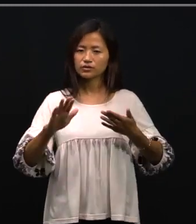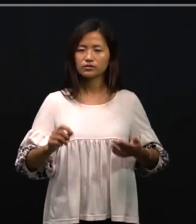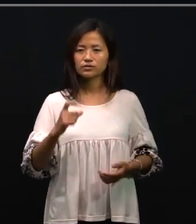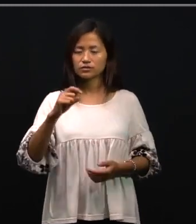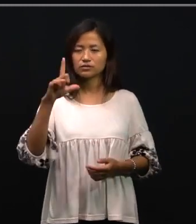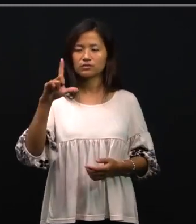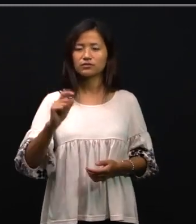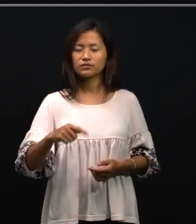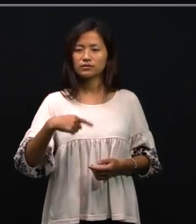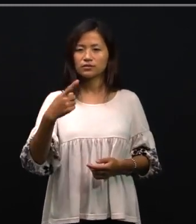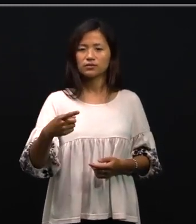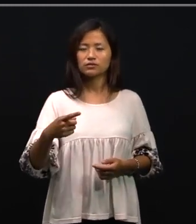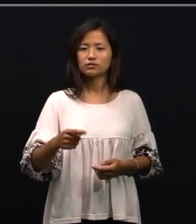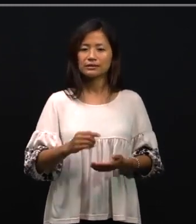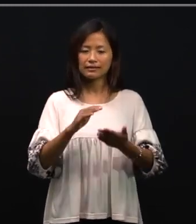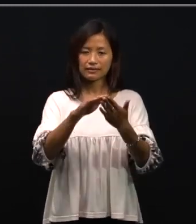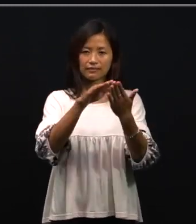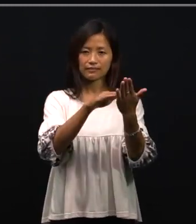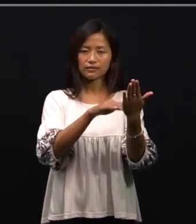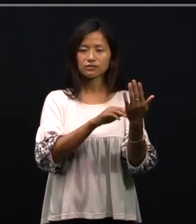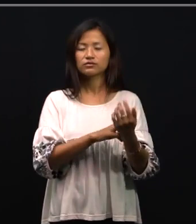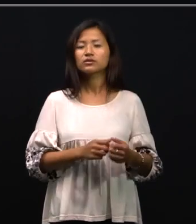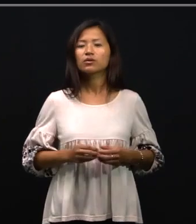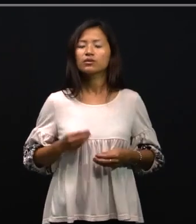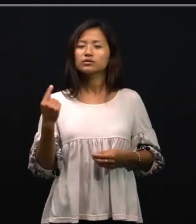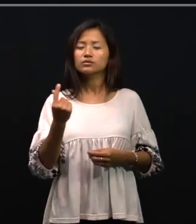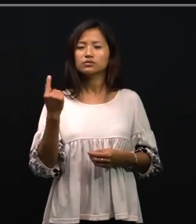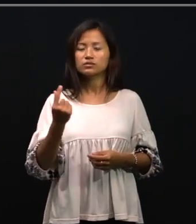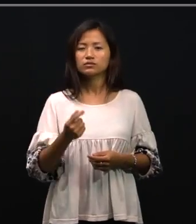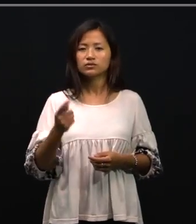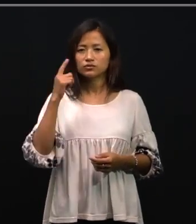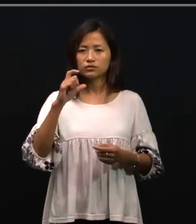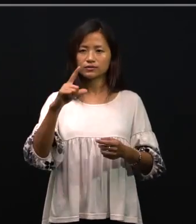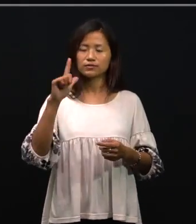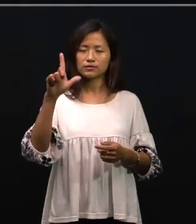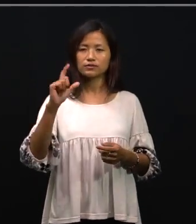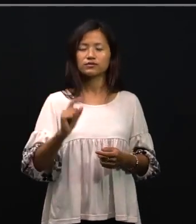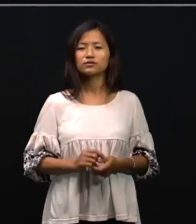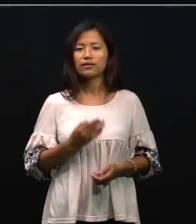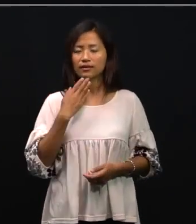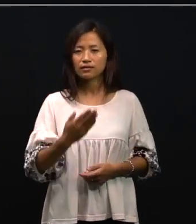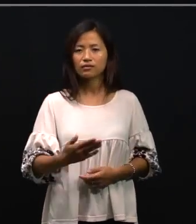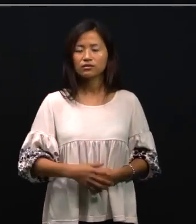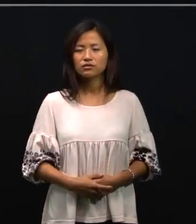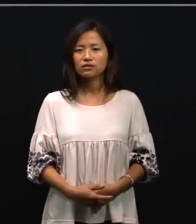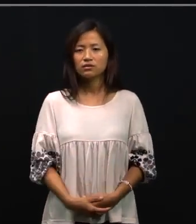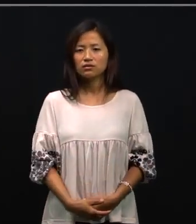class, and in the next class, we can go detail what are the aids that can be used for this classification. Thank you.